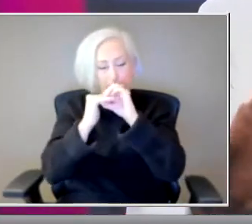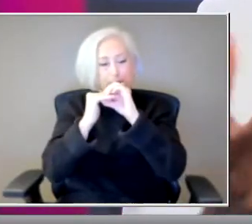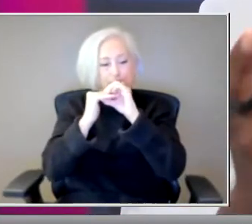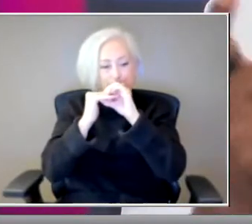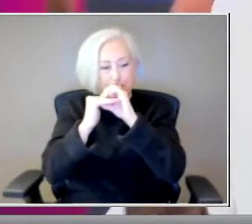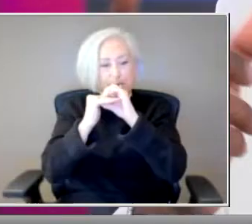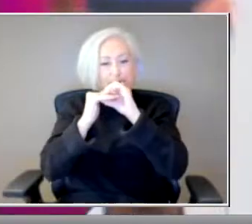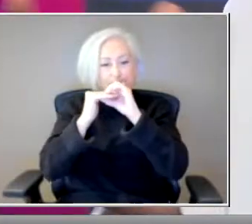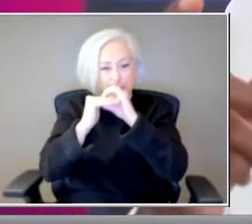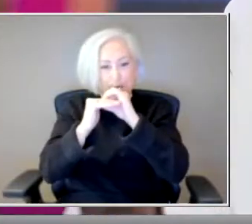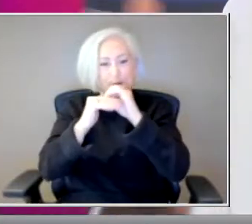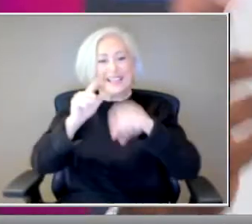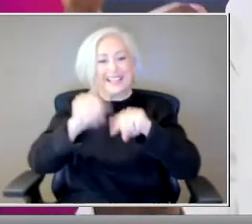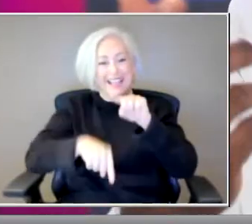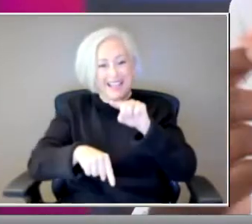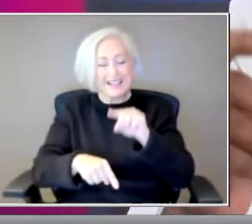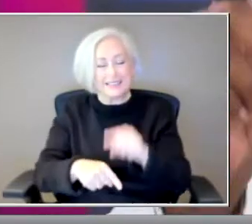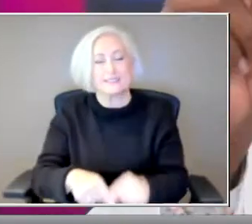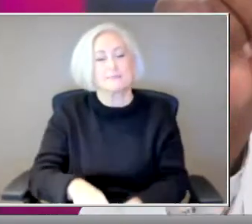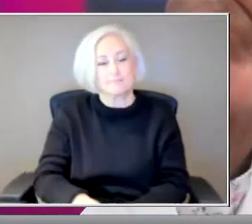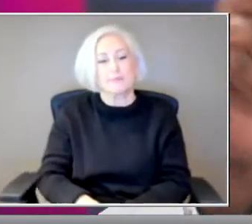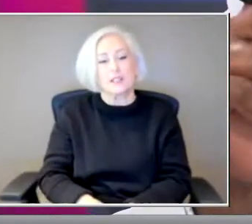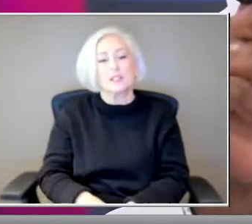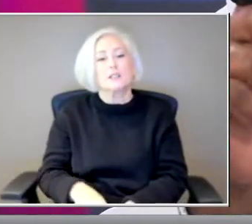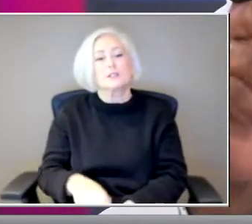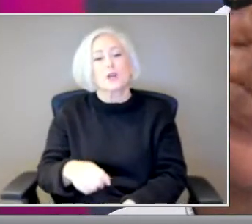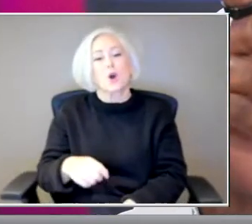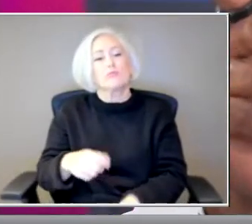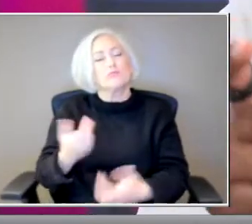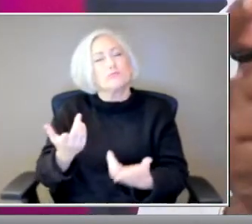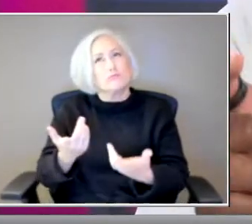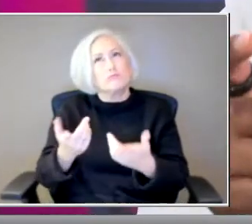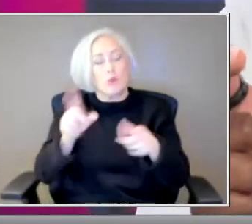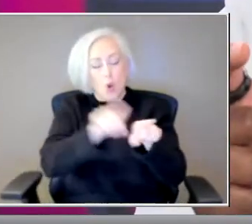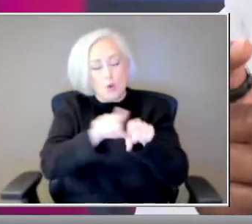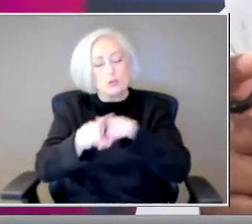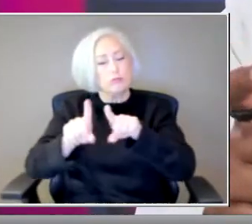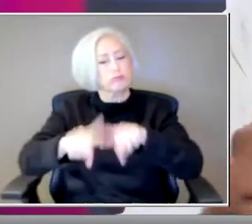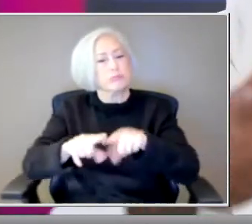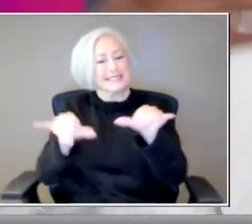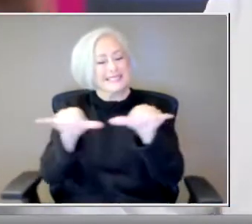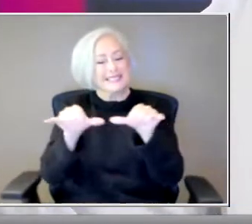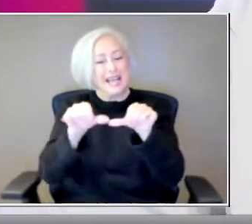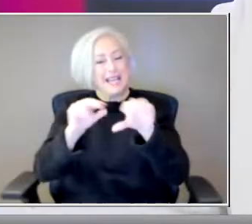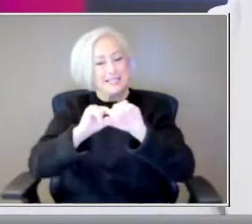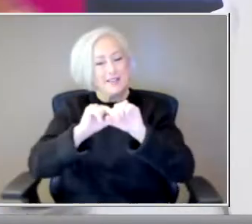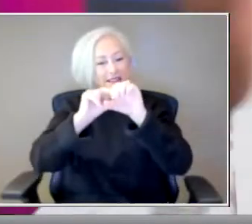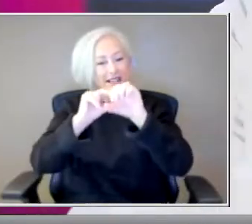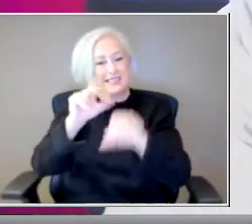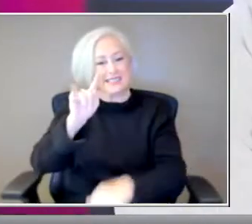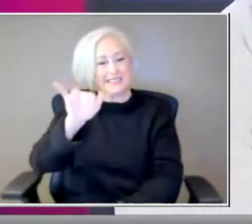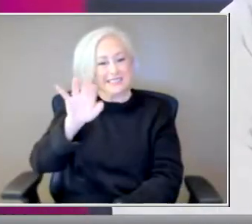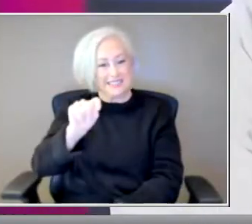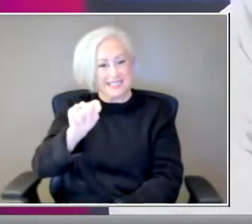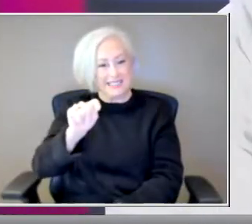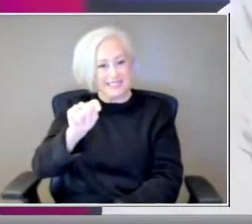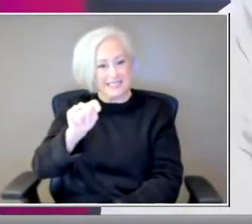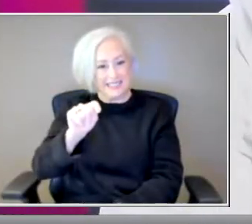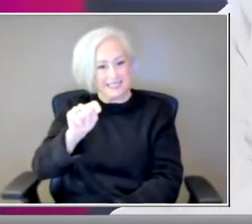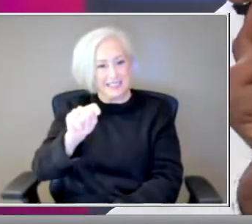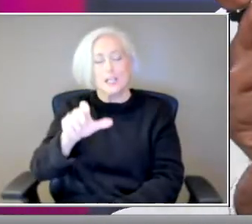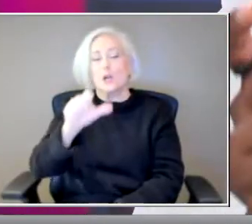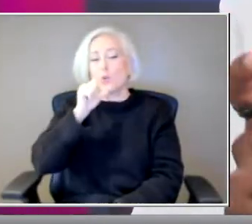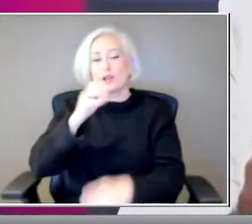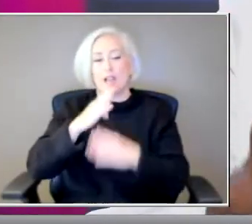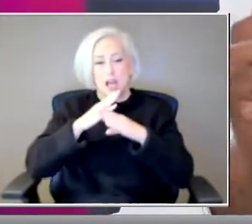centimeter or 2 based on what size of stent we use. But we are not preventing a blockage beyond it or before